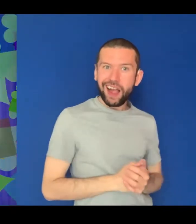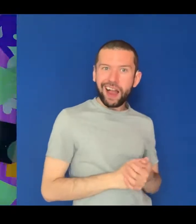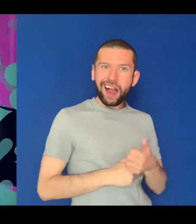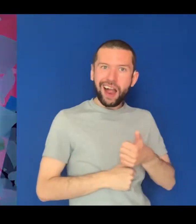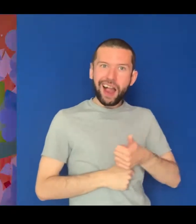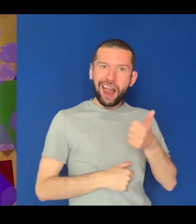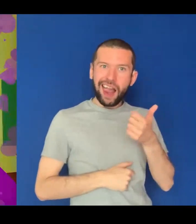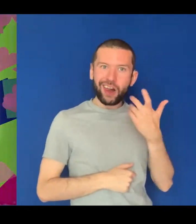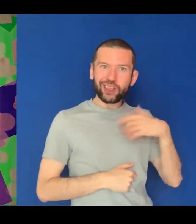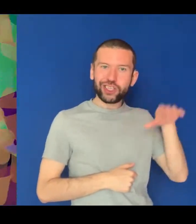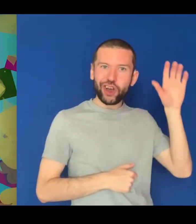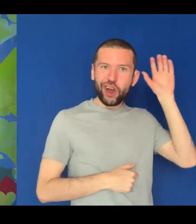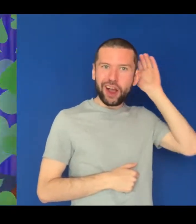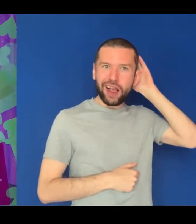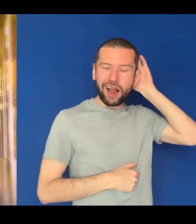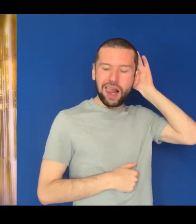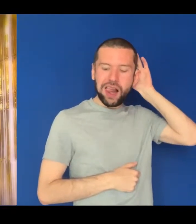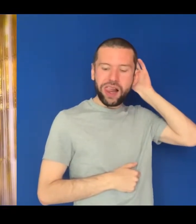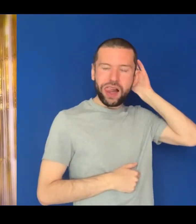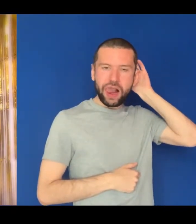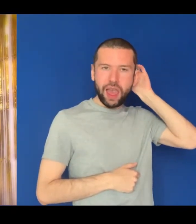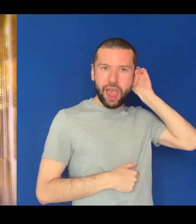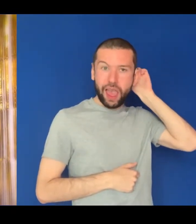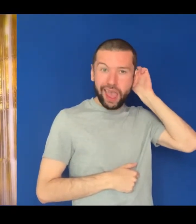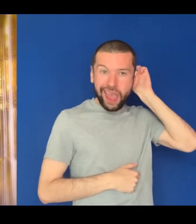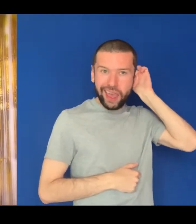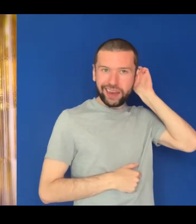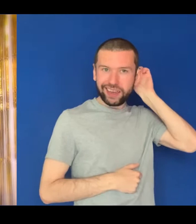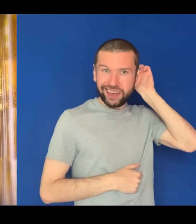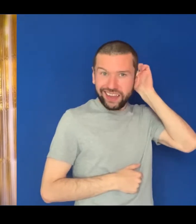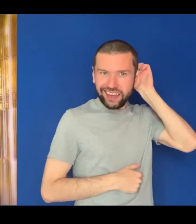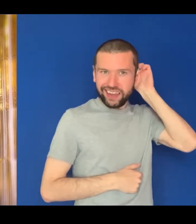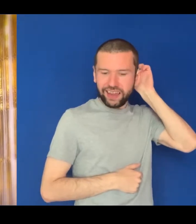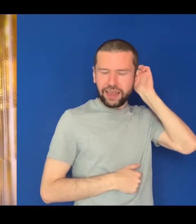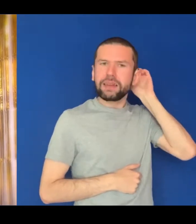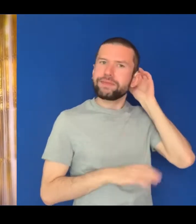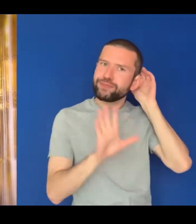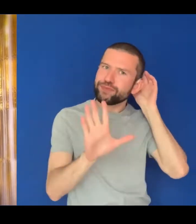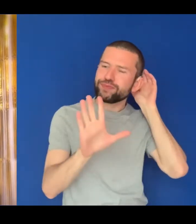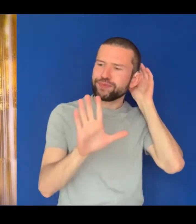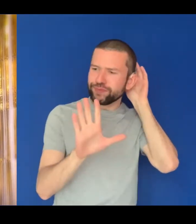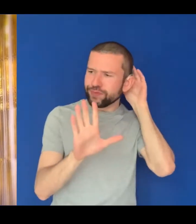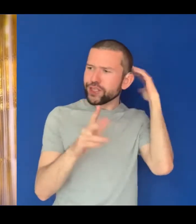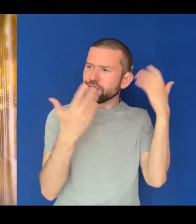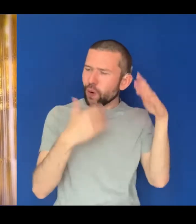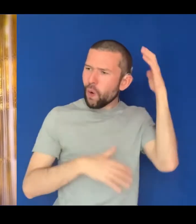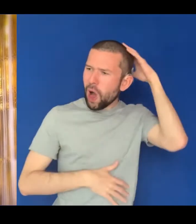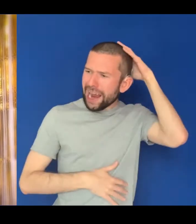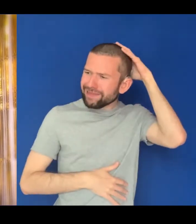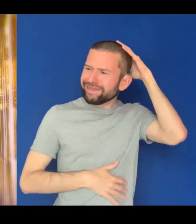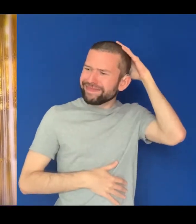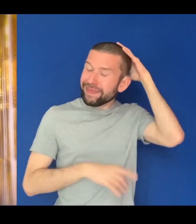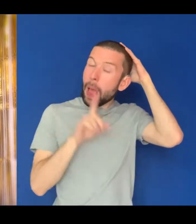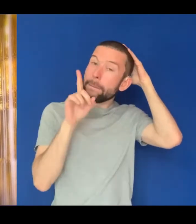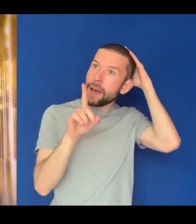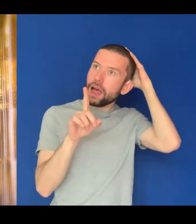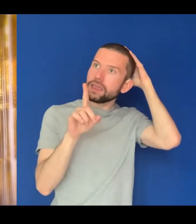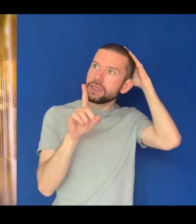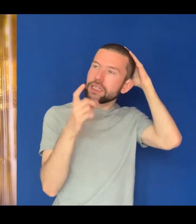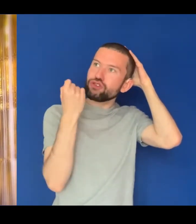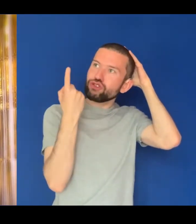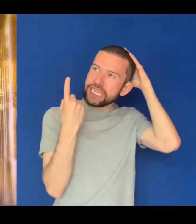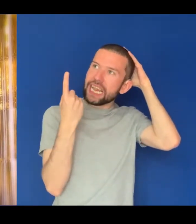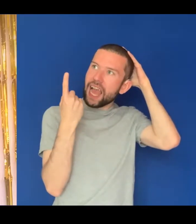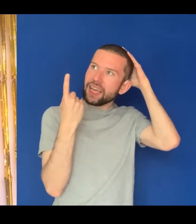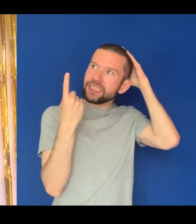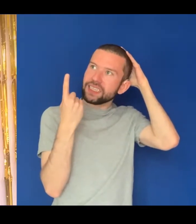How's your head? Ken what, by the way? So sore the last few days, but then I